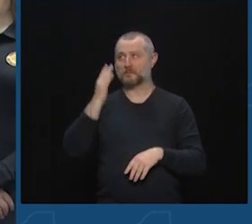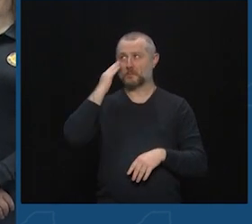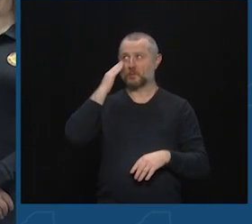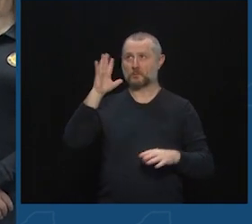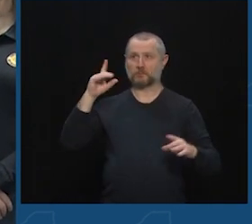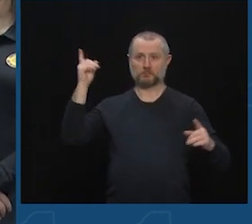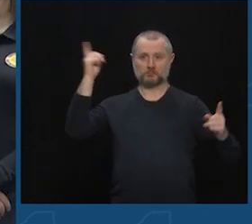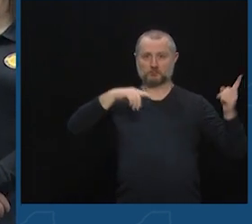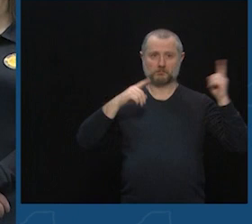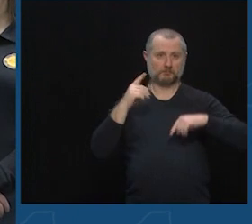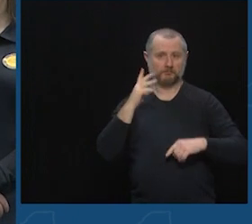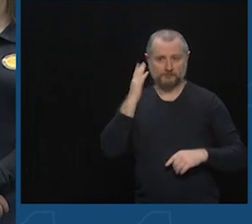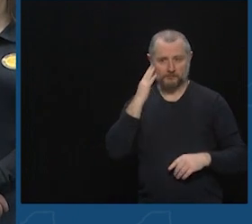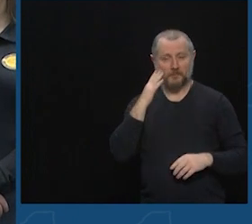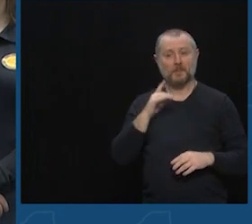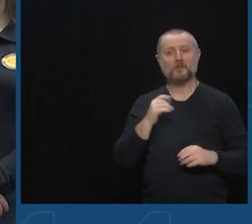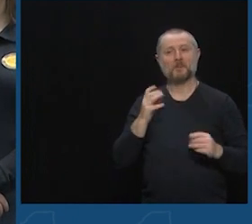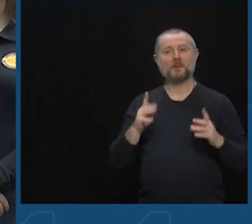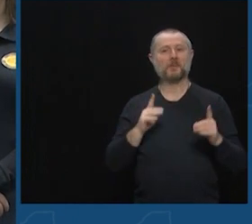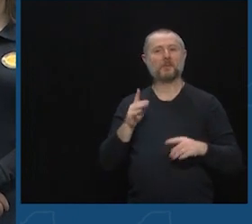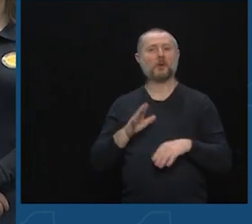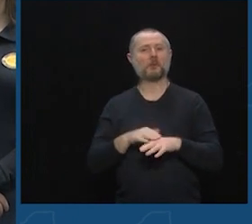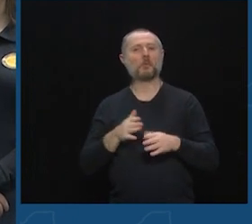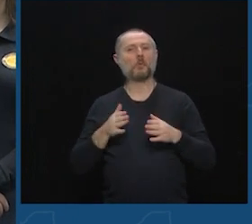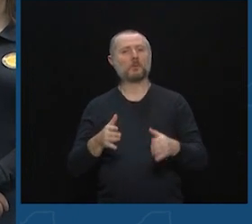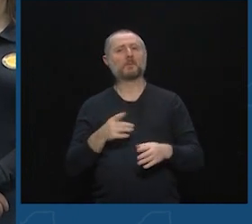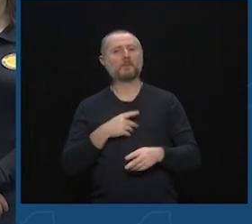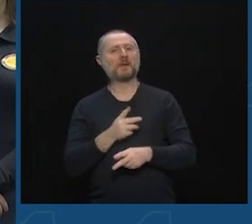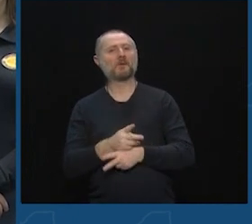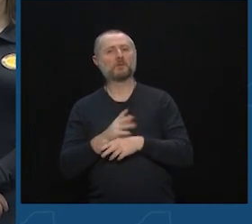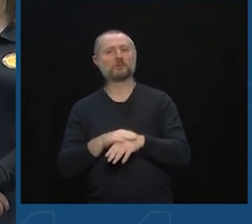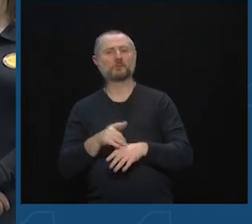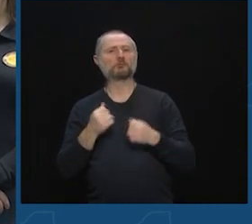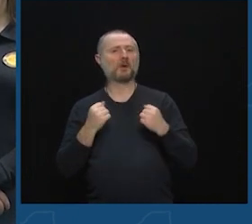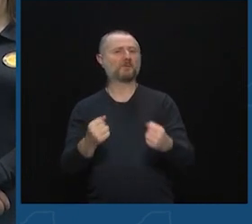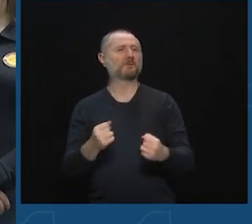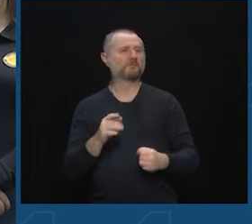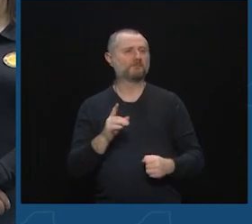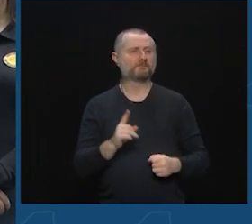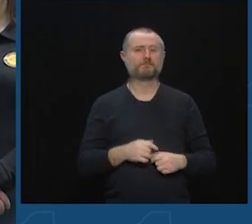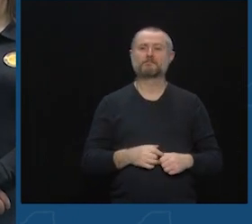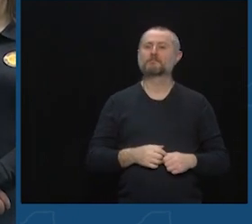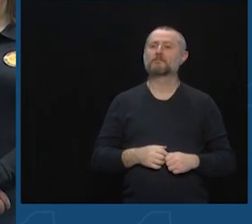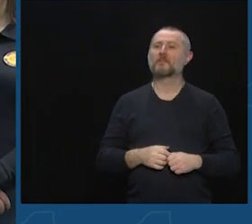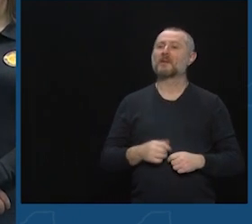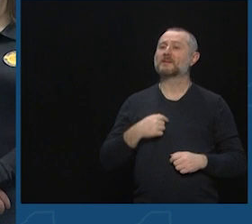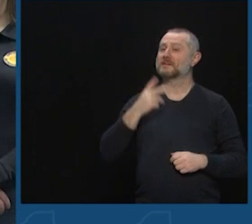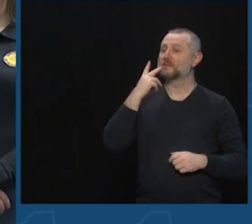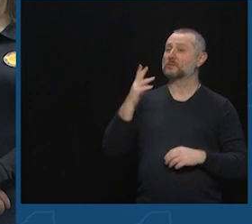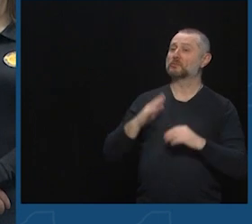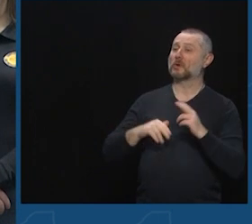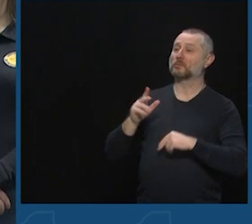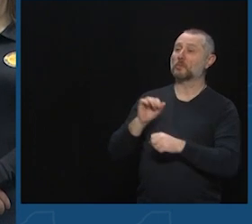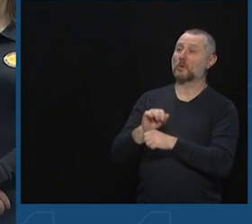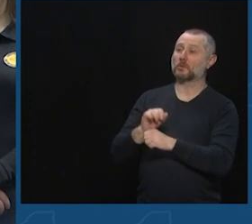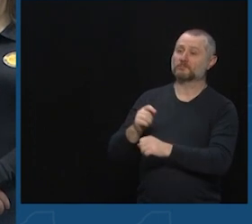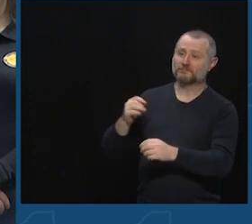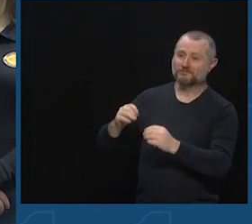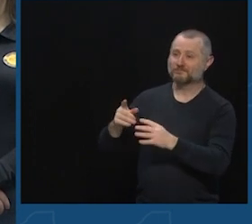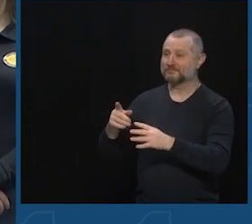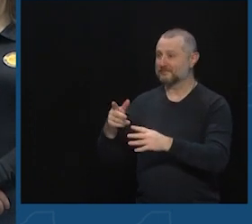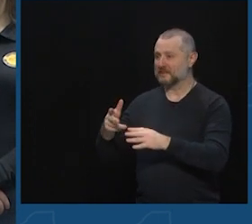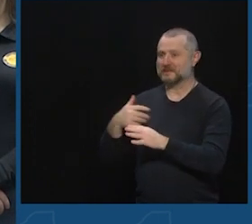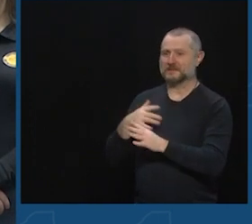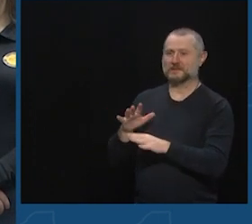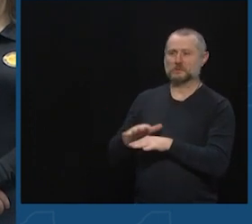roads, so please use caution when driving. Particularly when you are entering work zones. We are committed